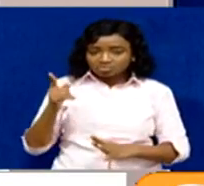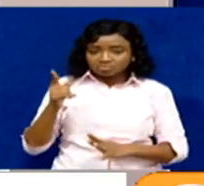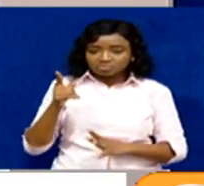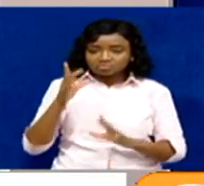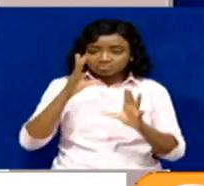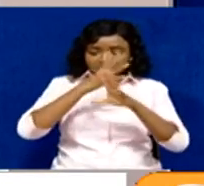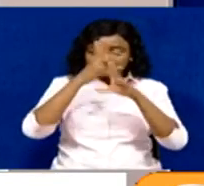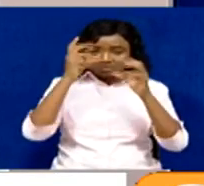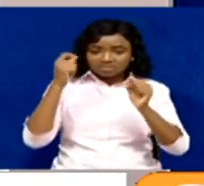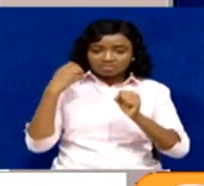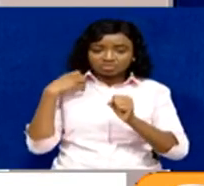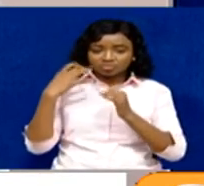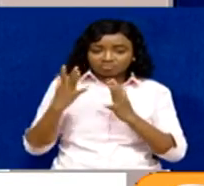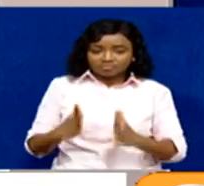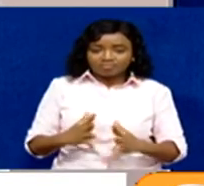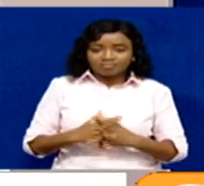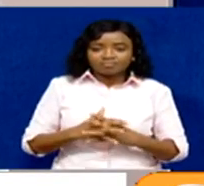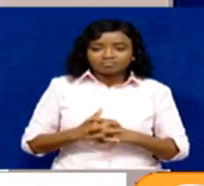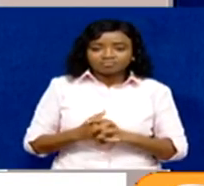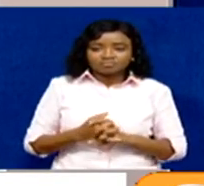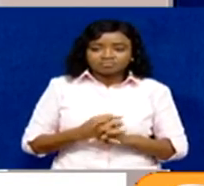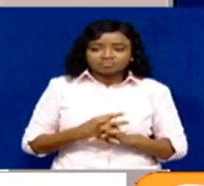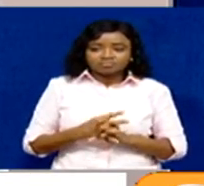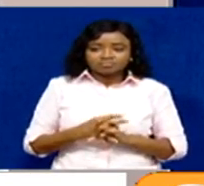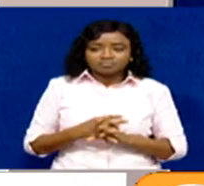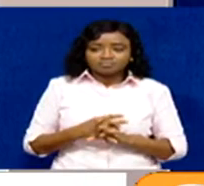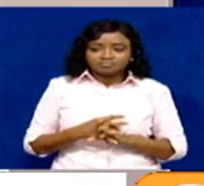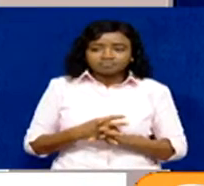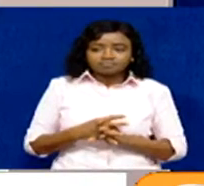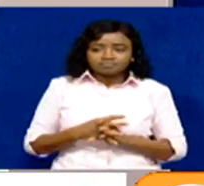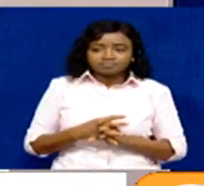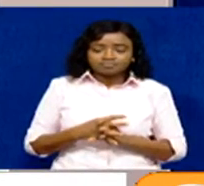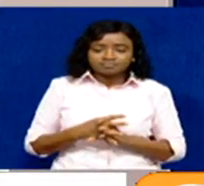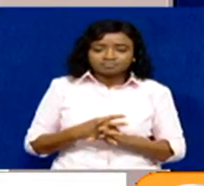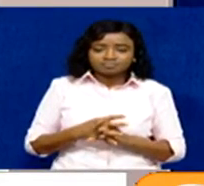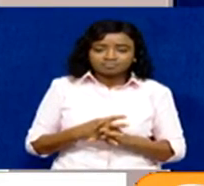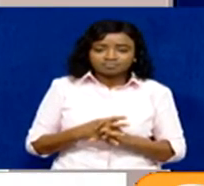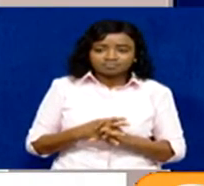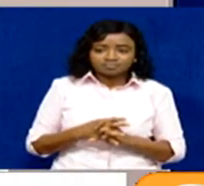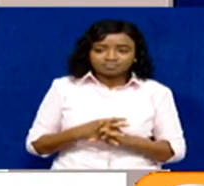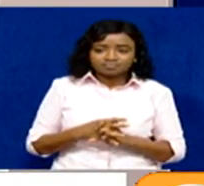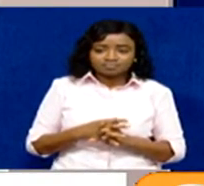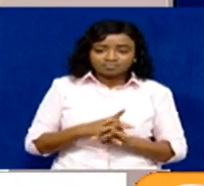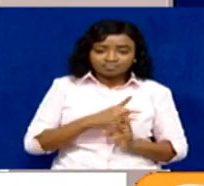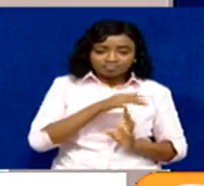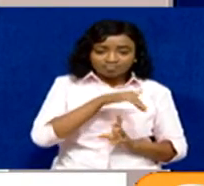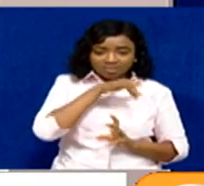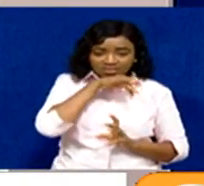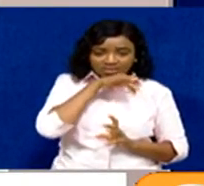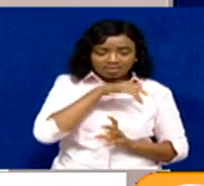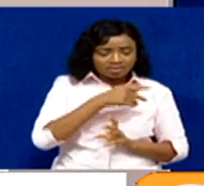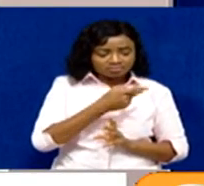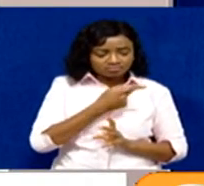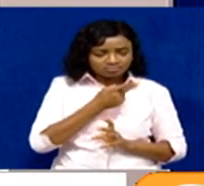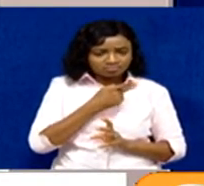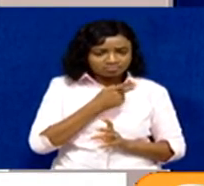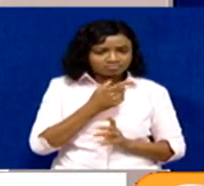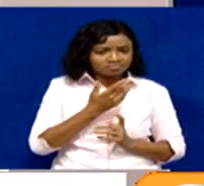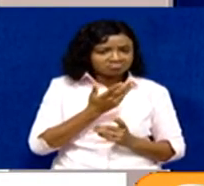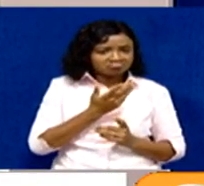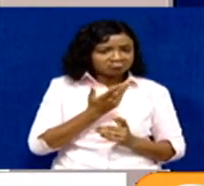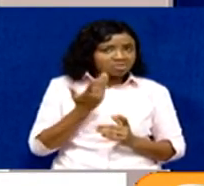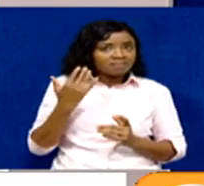Azimio as of now, we share the journey of the second